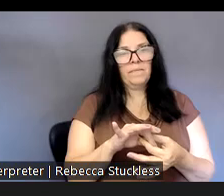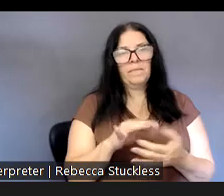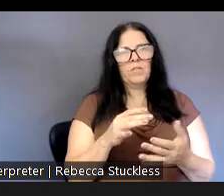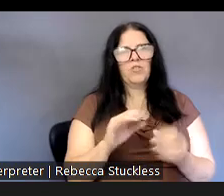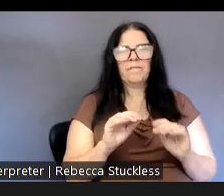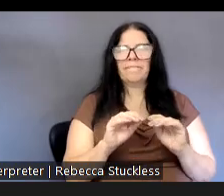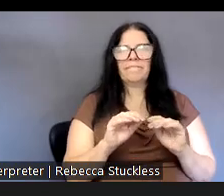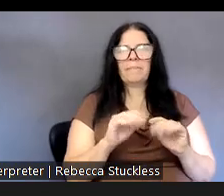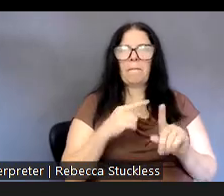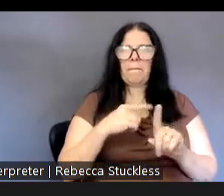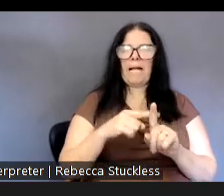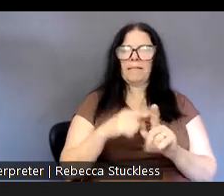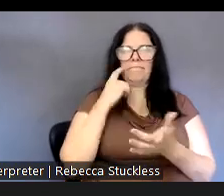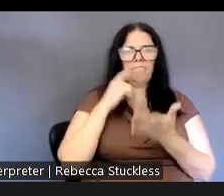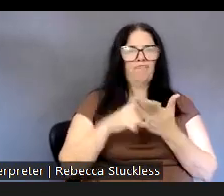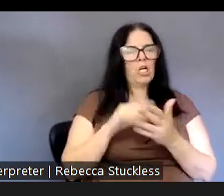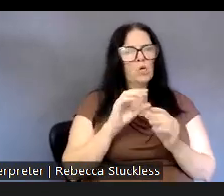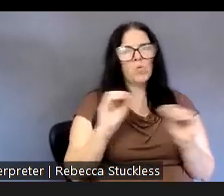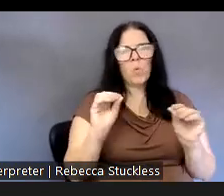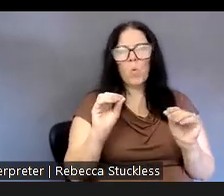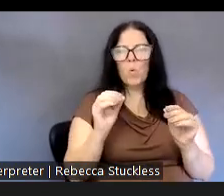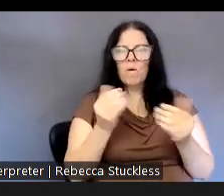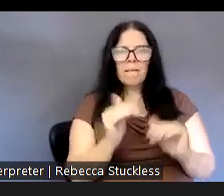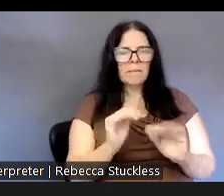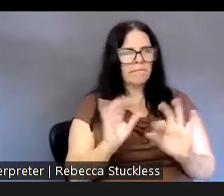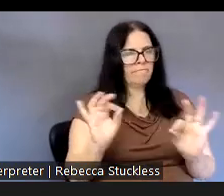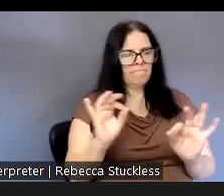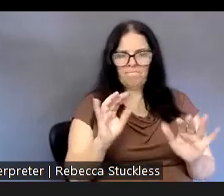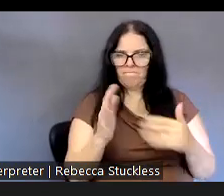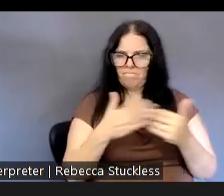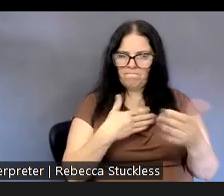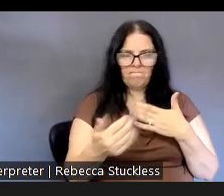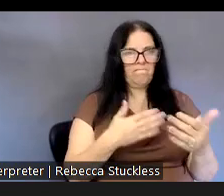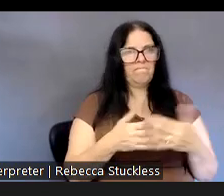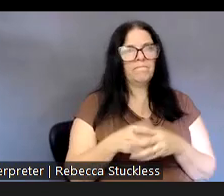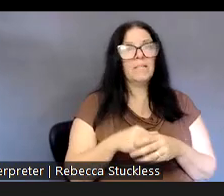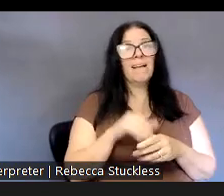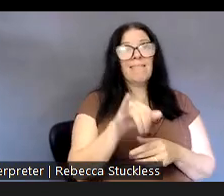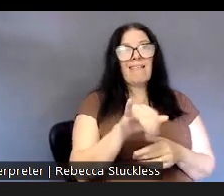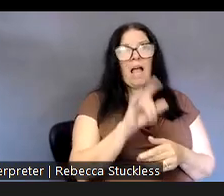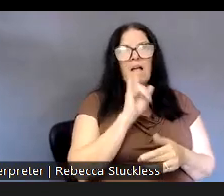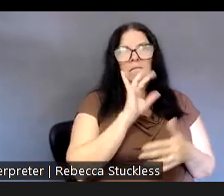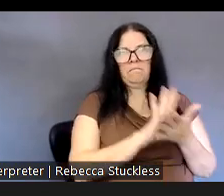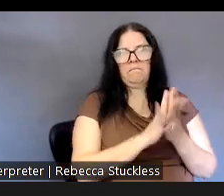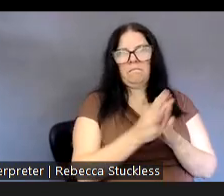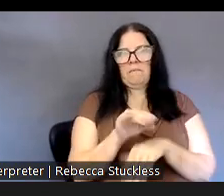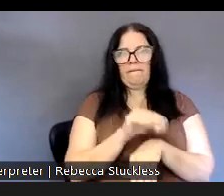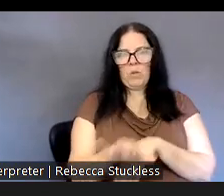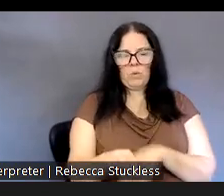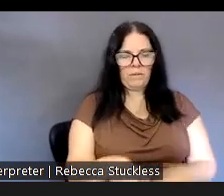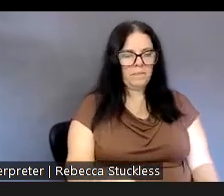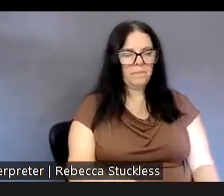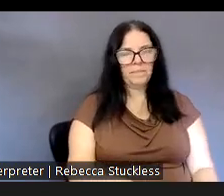that. And excuse me, this became very influential. You know, historically, the